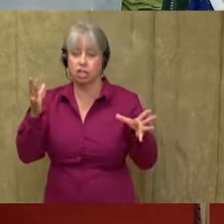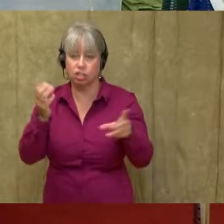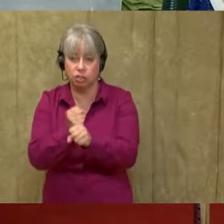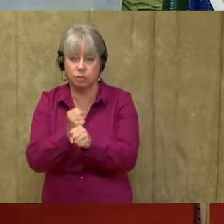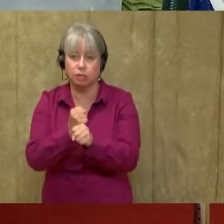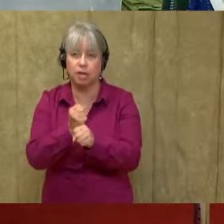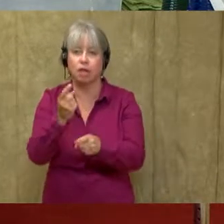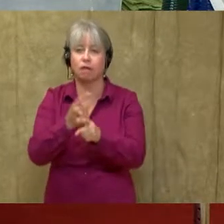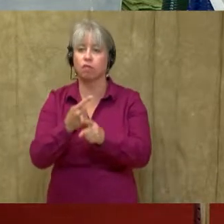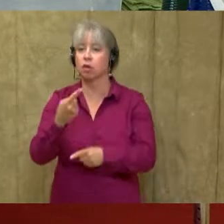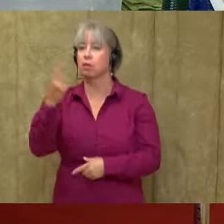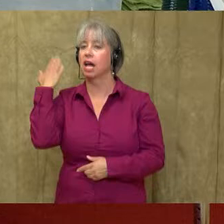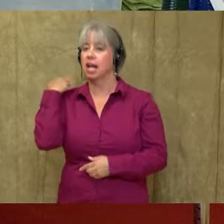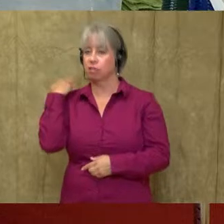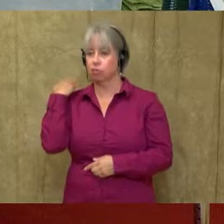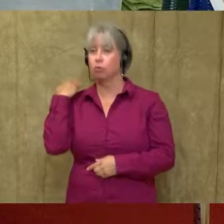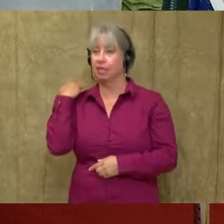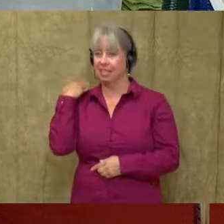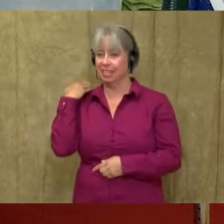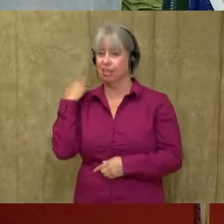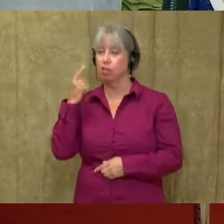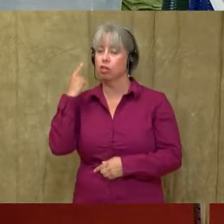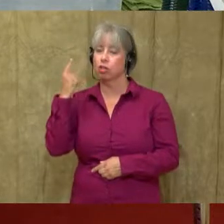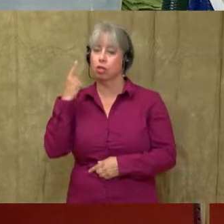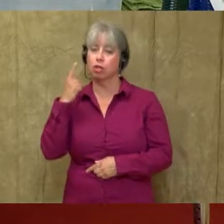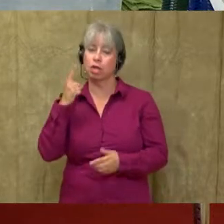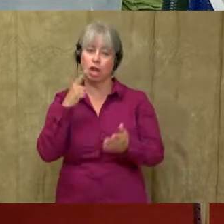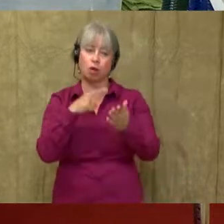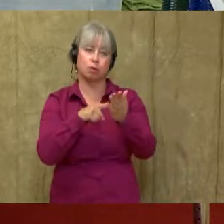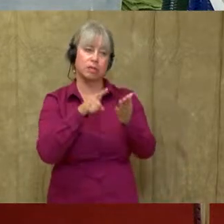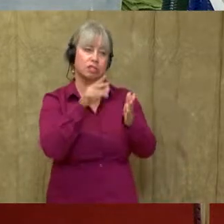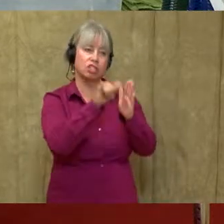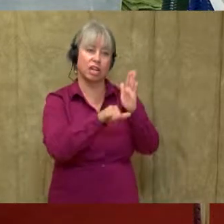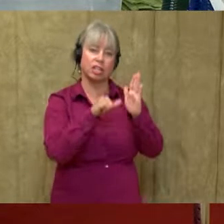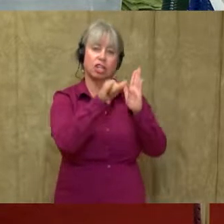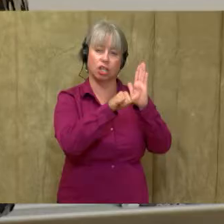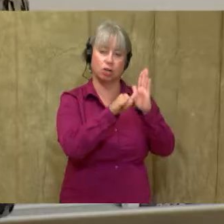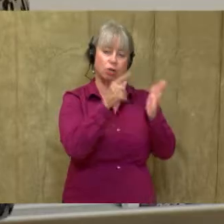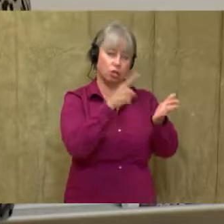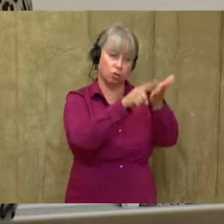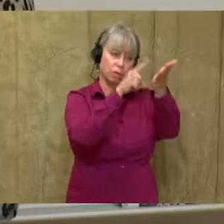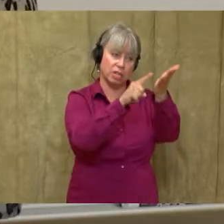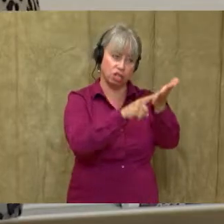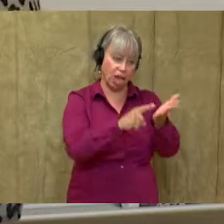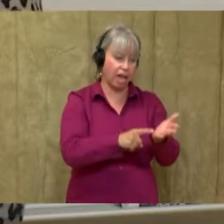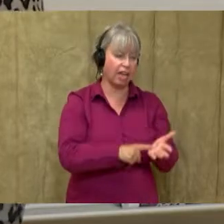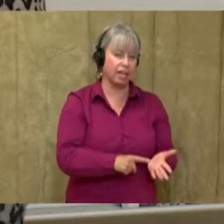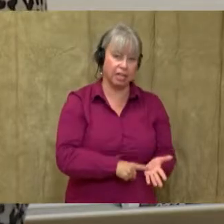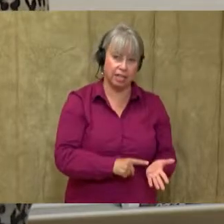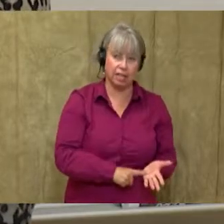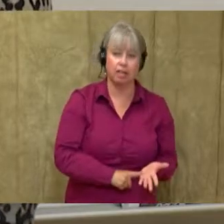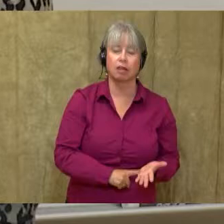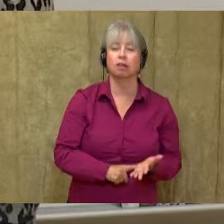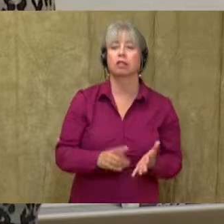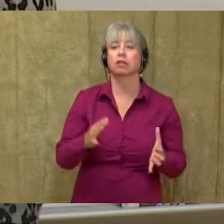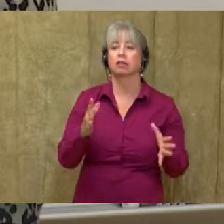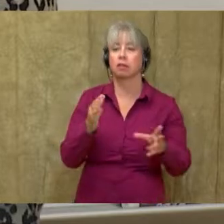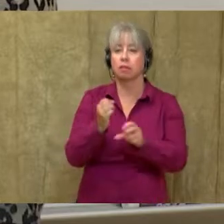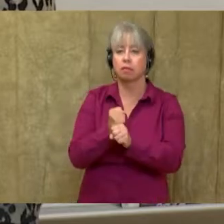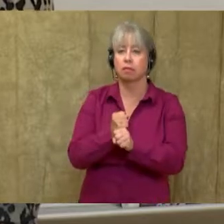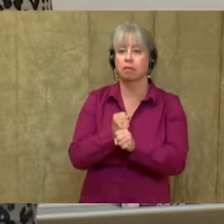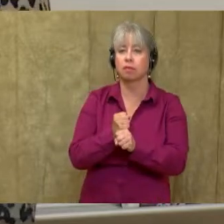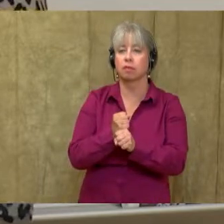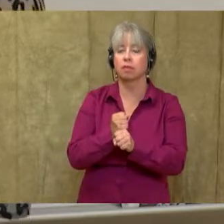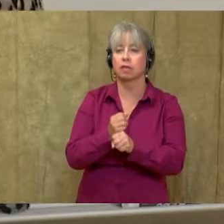join in last week, which you can always go to YouTube, MCPSS TV, to find that lesson. But just to recap, this is the volume